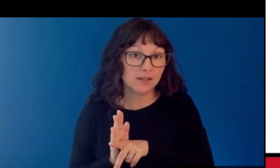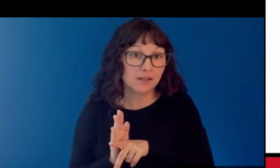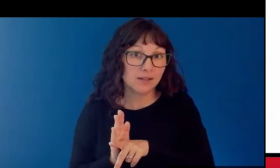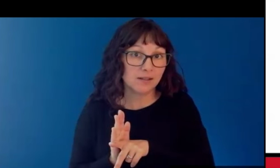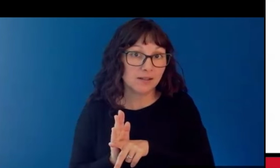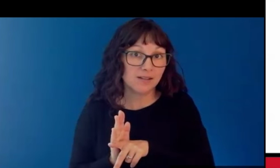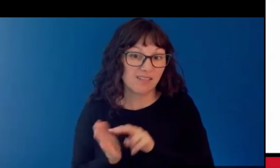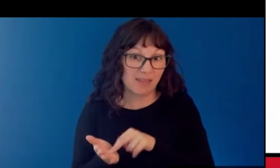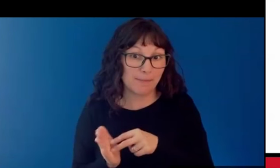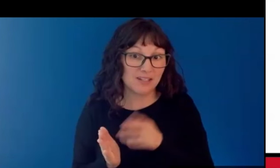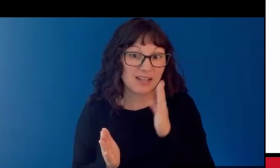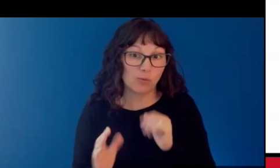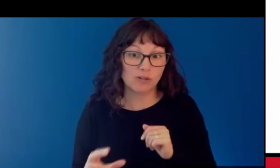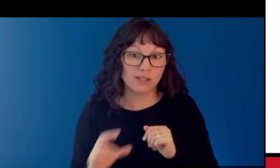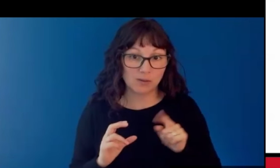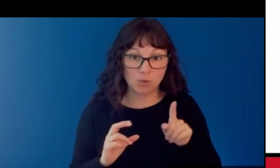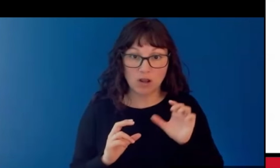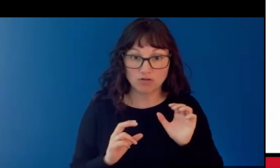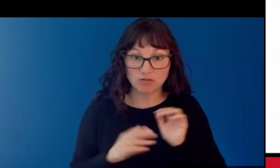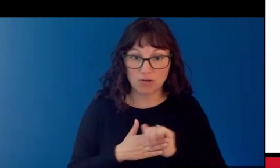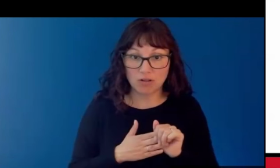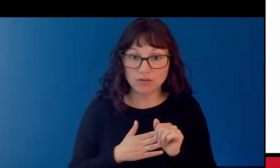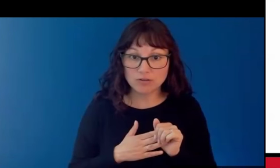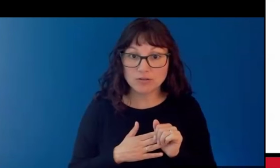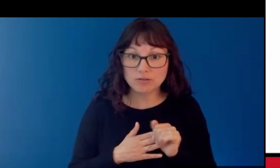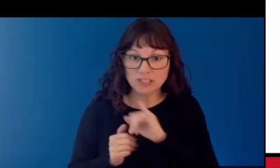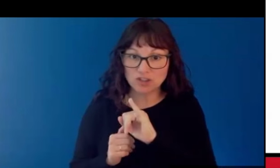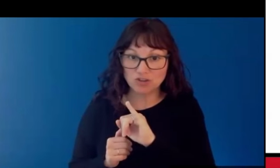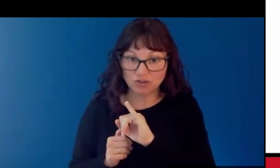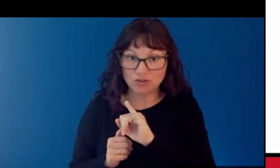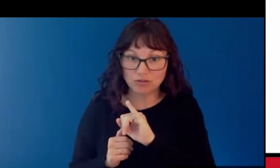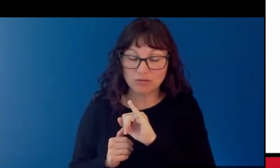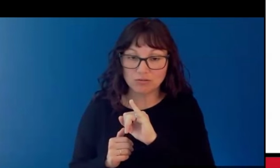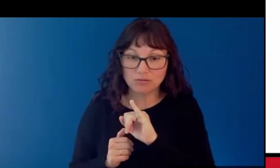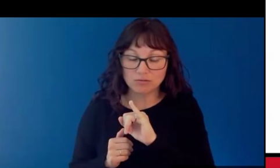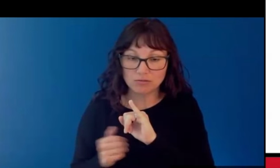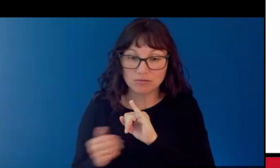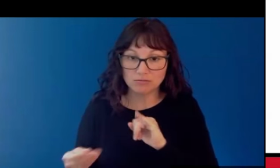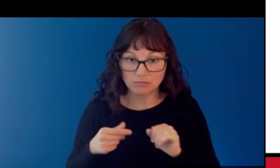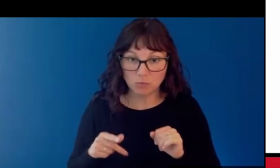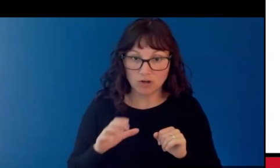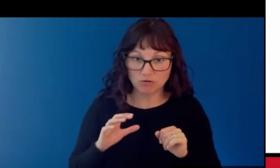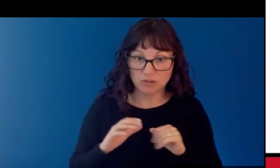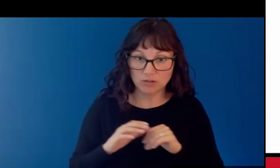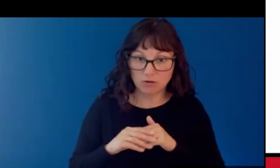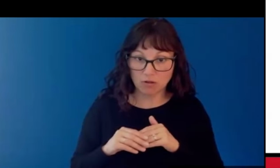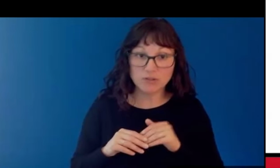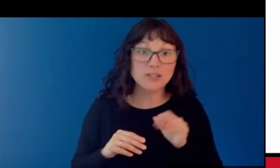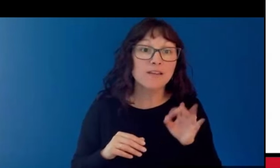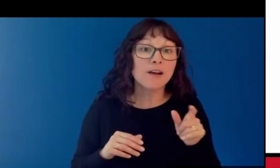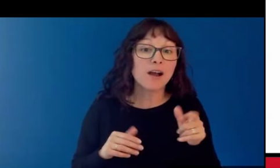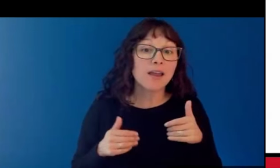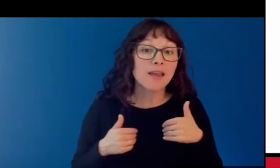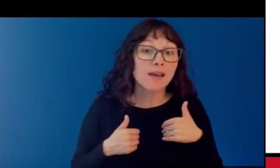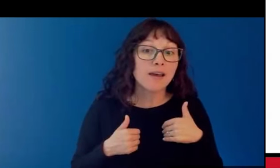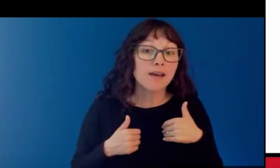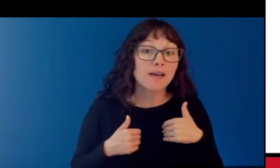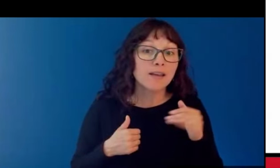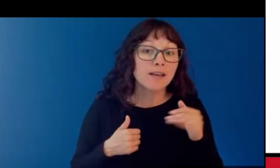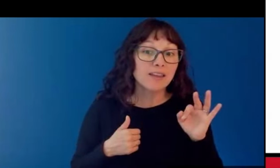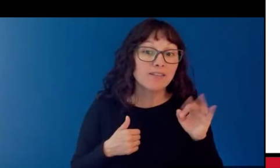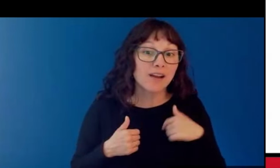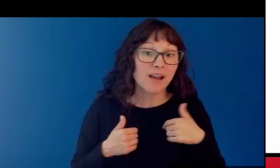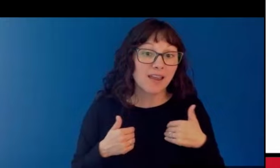I'm going to get $100 from the insurer. If I had a replacement cost